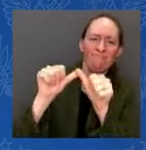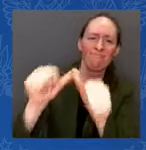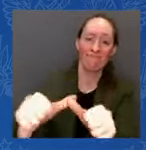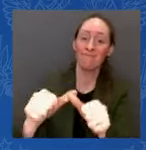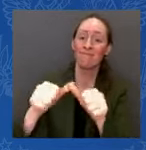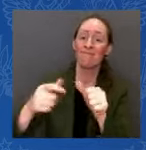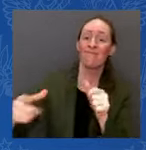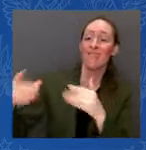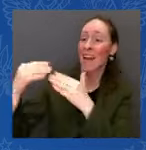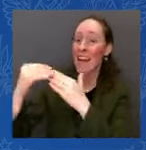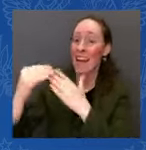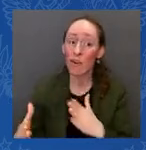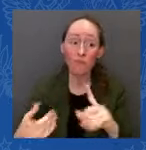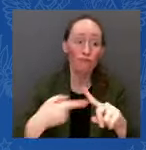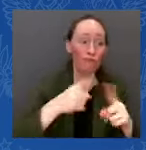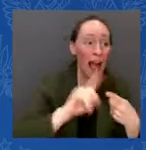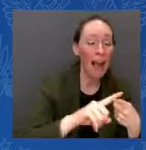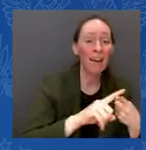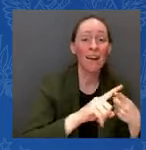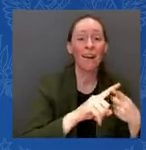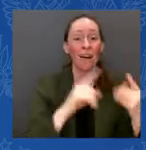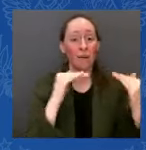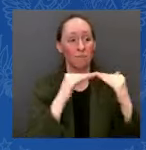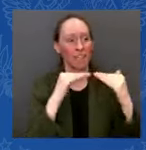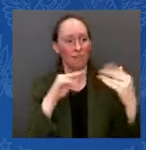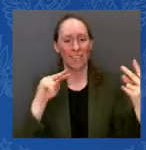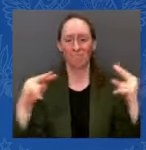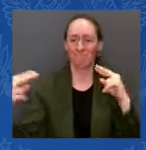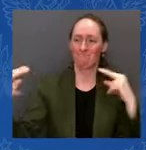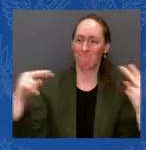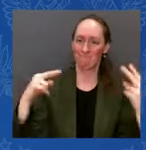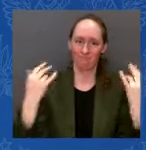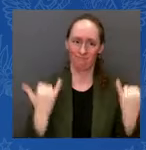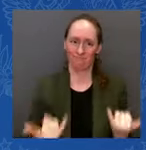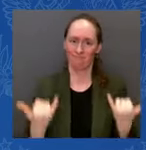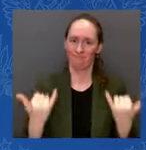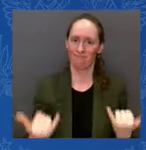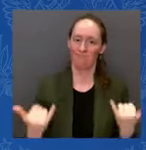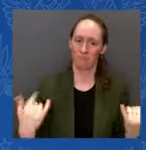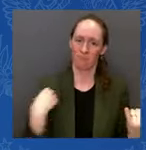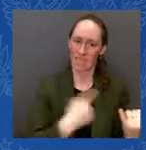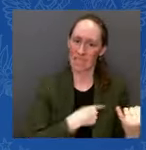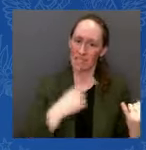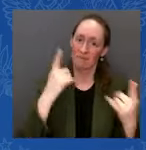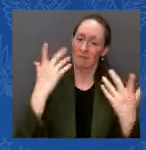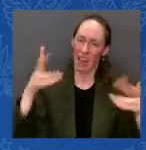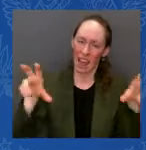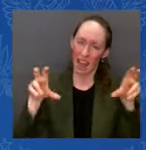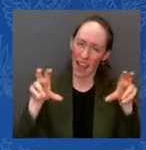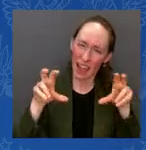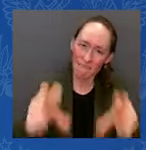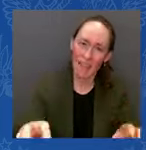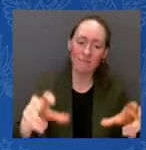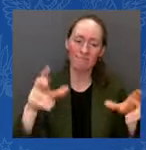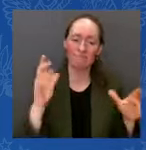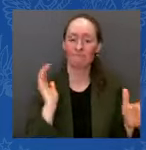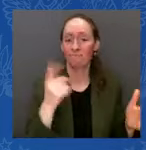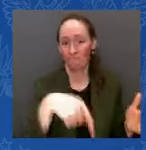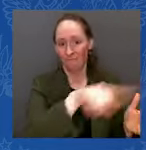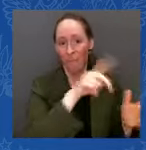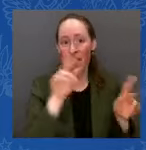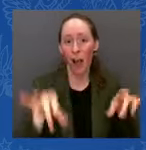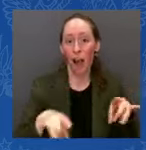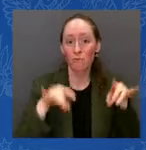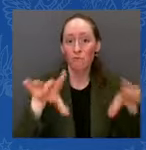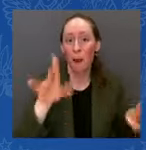the capacity and creativity of our people, with optimism in the power of what our partnership can achieve,